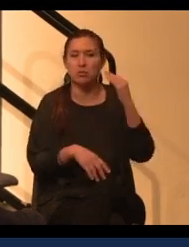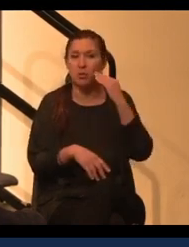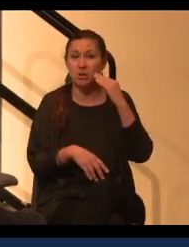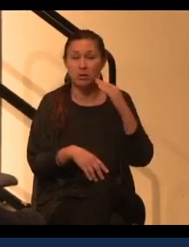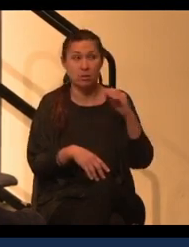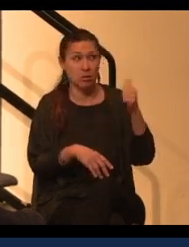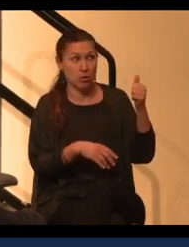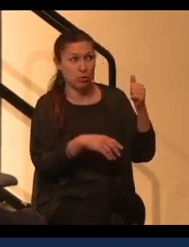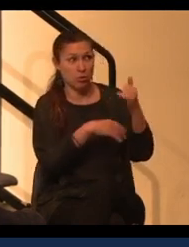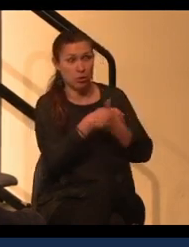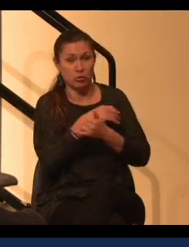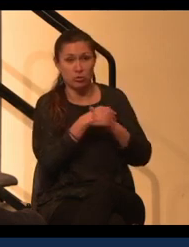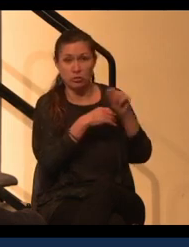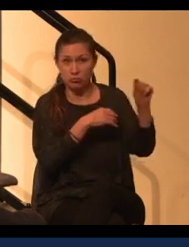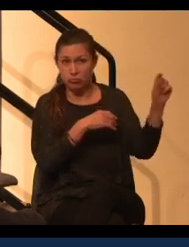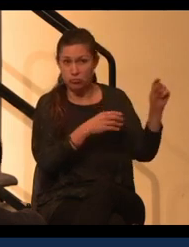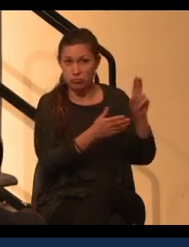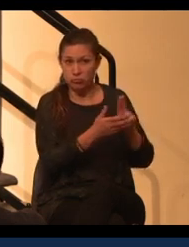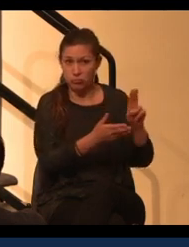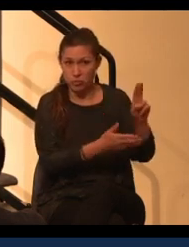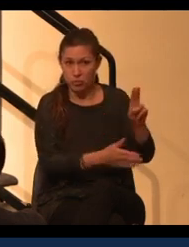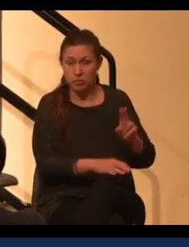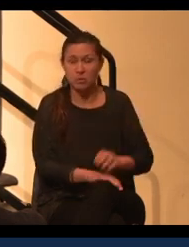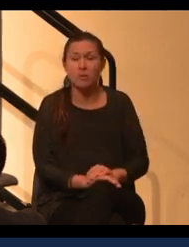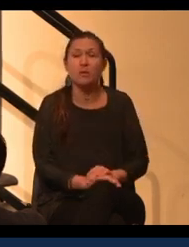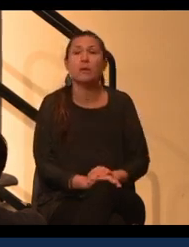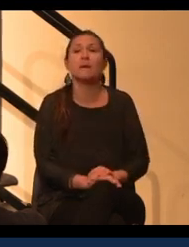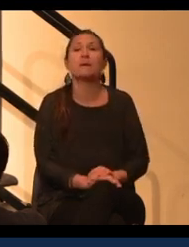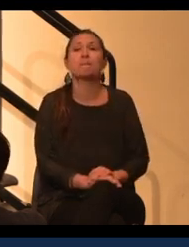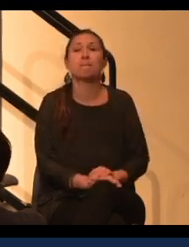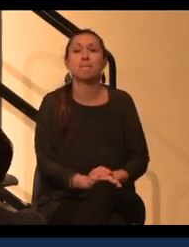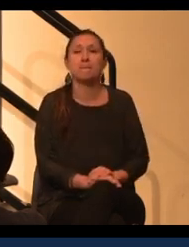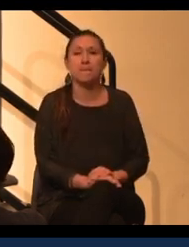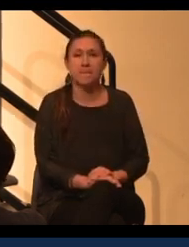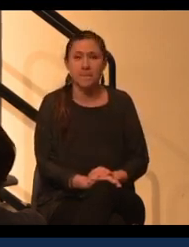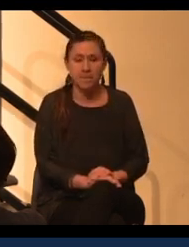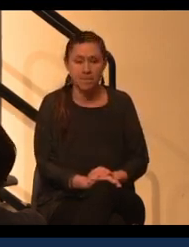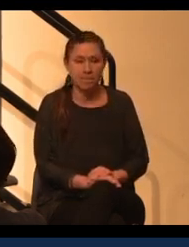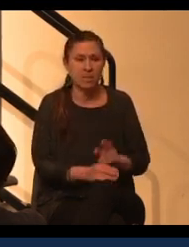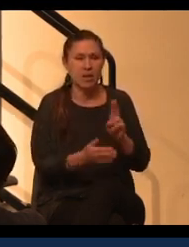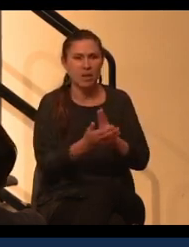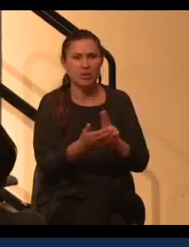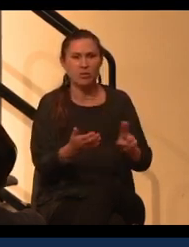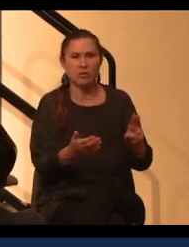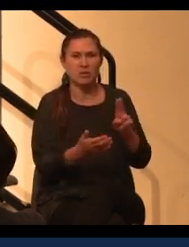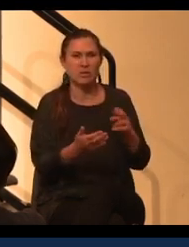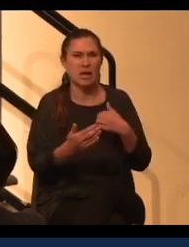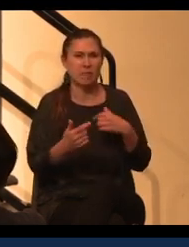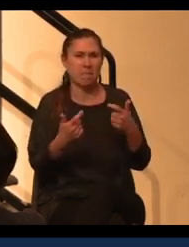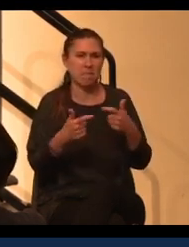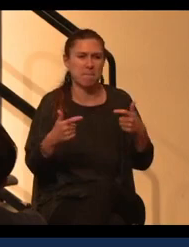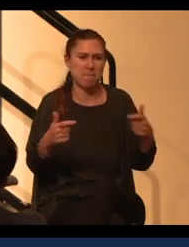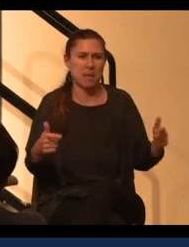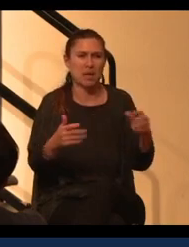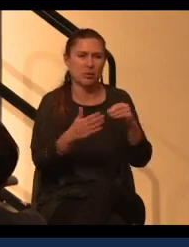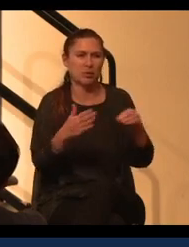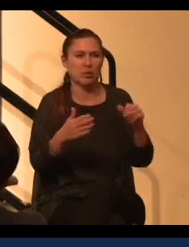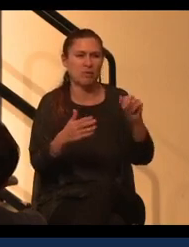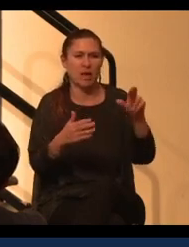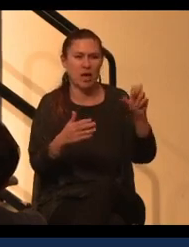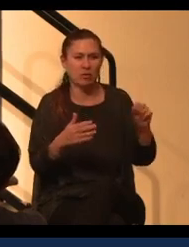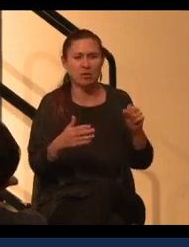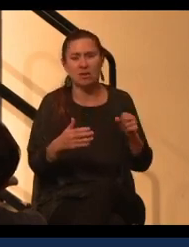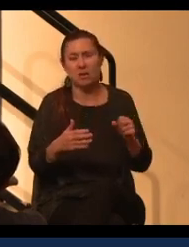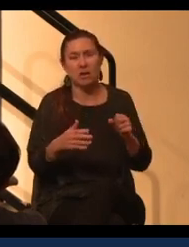other countries, you know, the university has exploded in student affairs, but really you don't have the kinds of clubs, organizations,